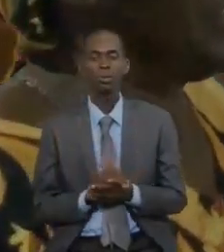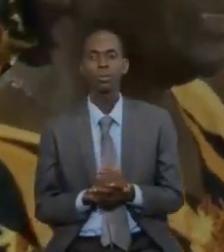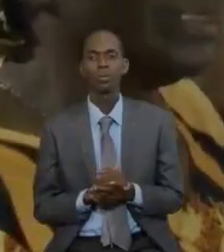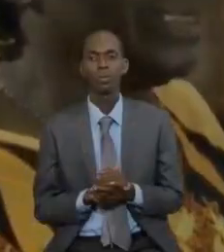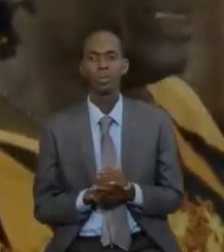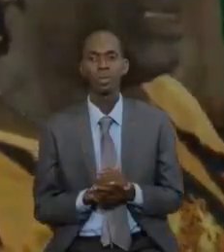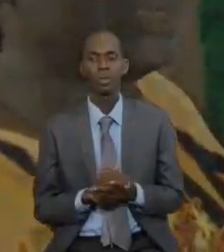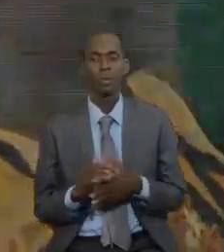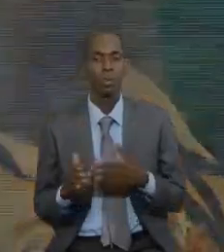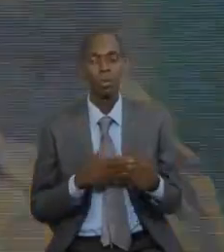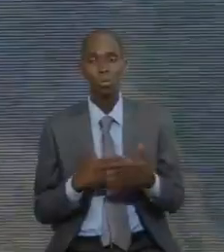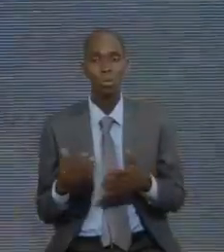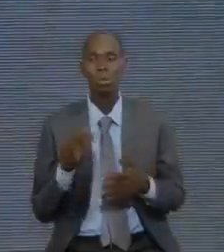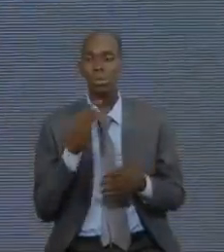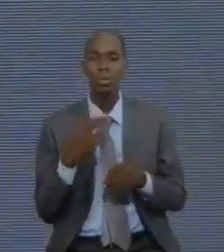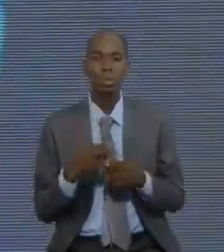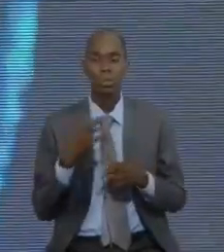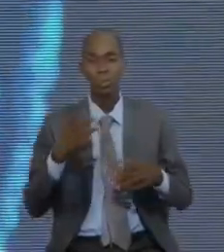Whatever the name of the sickness,